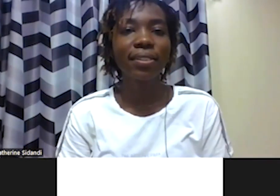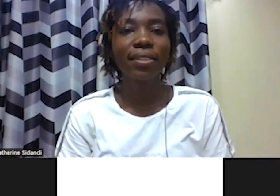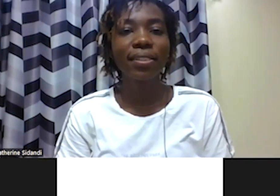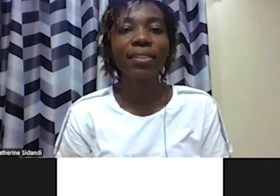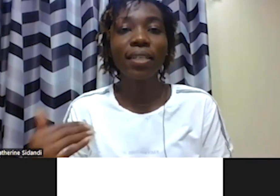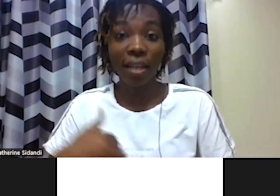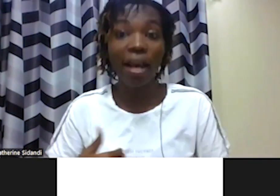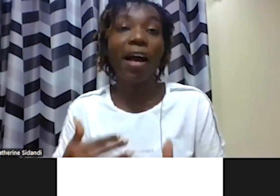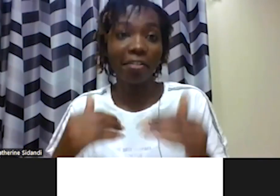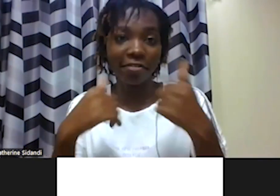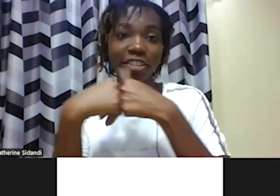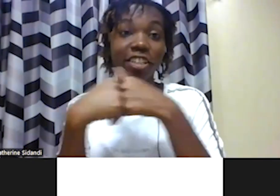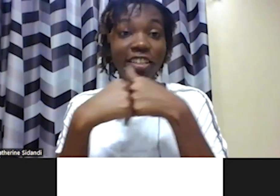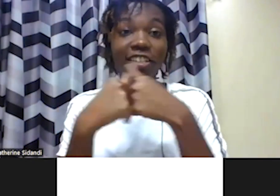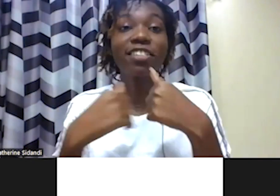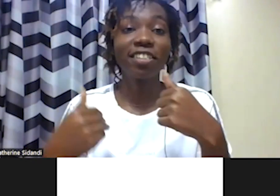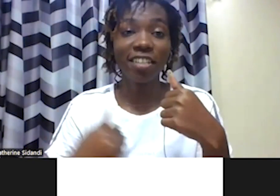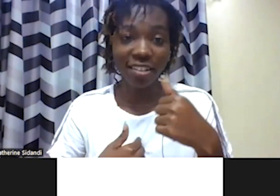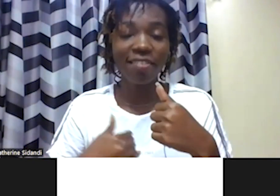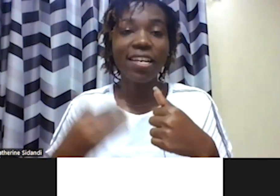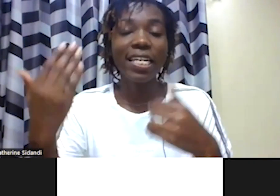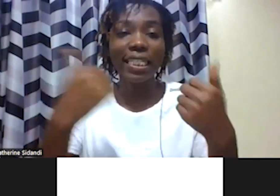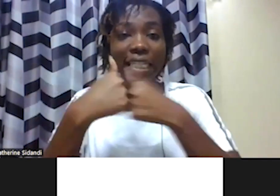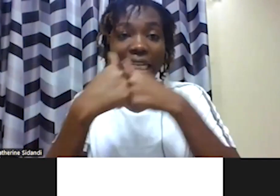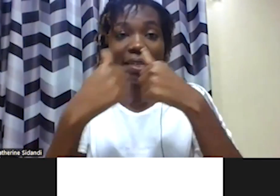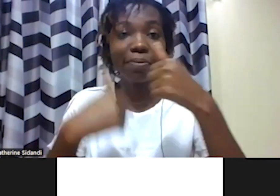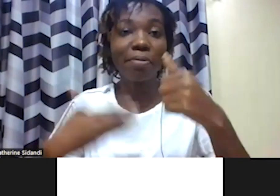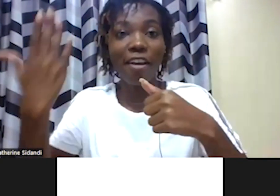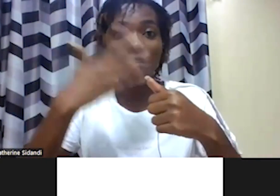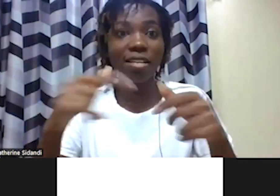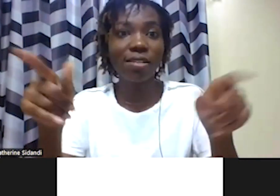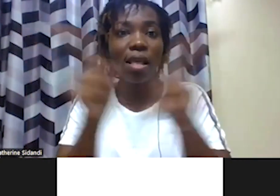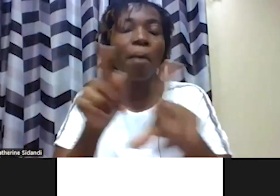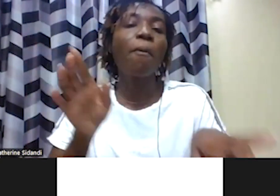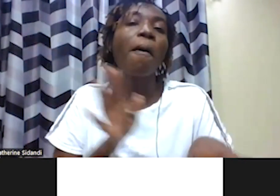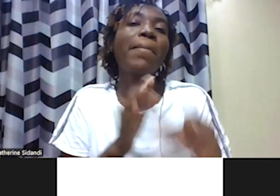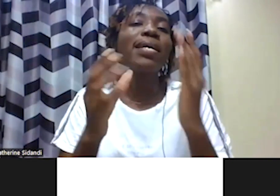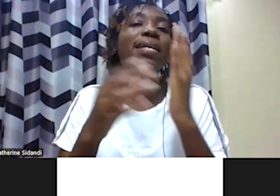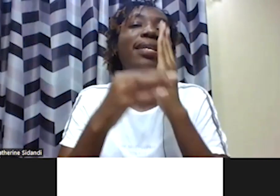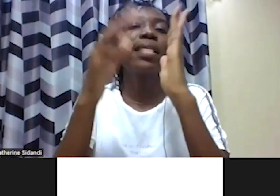Yes, go ahead. The challenges I faced as a woman leader